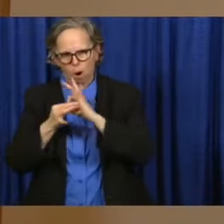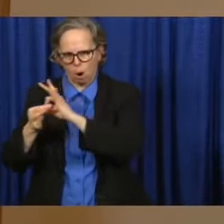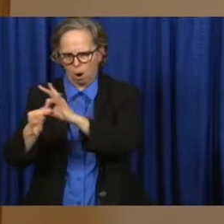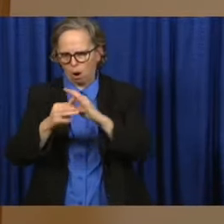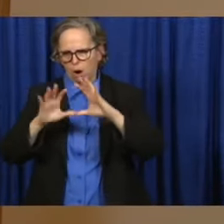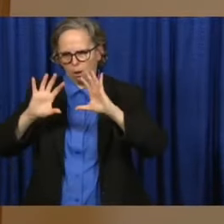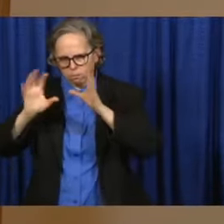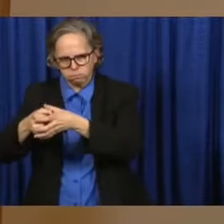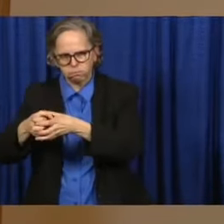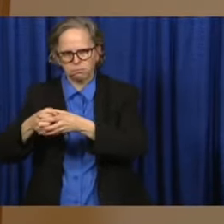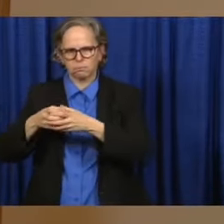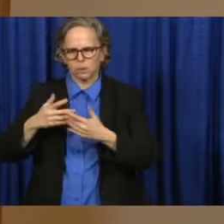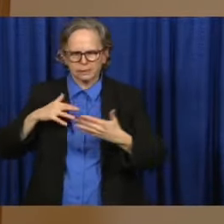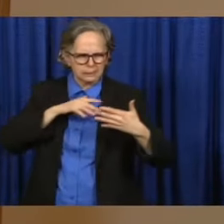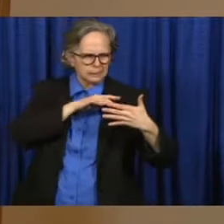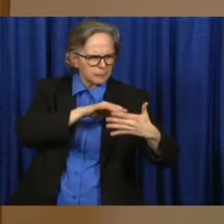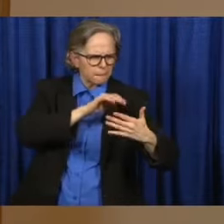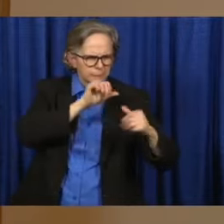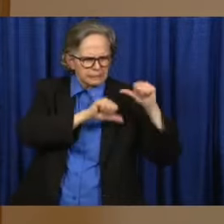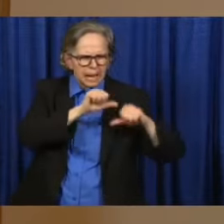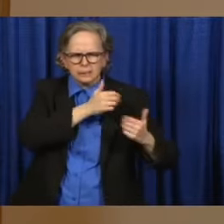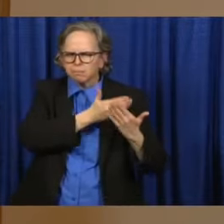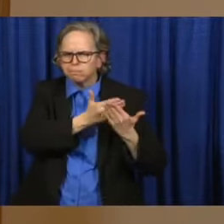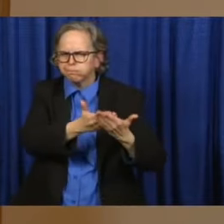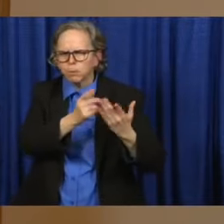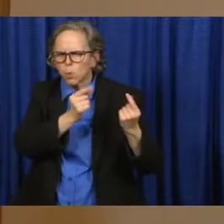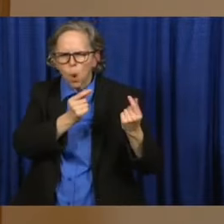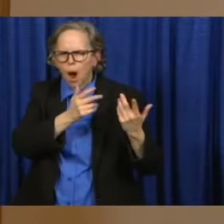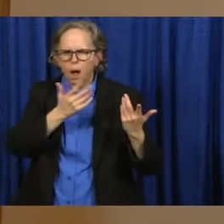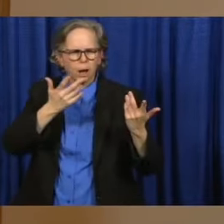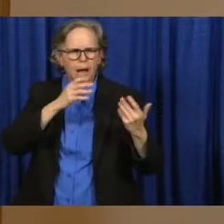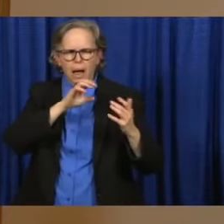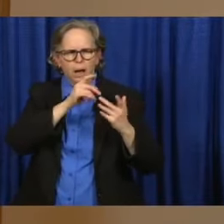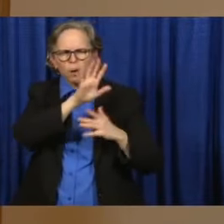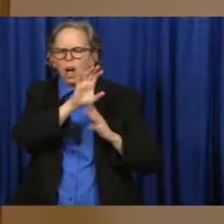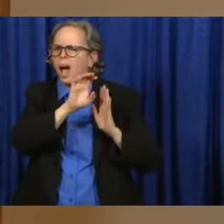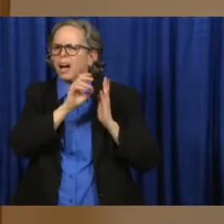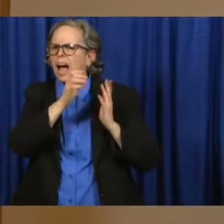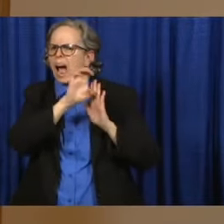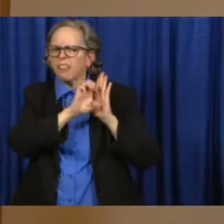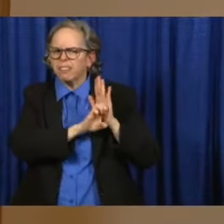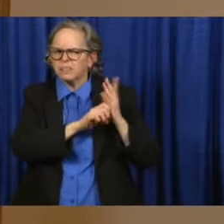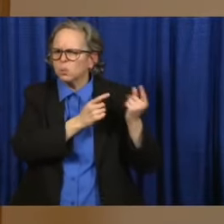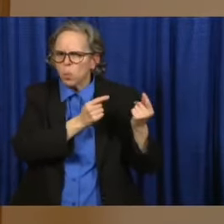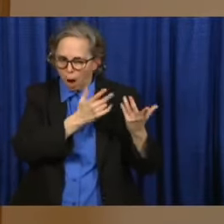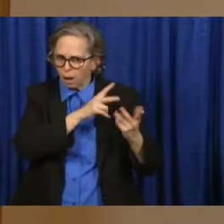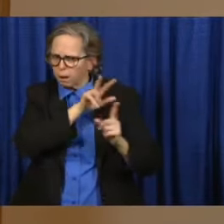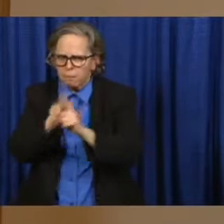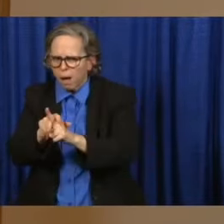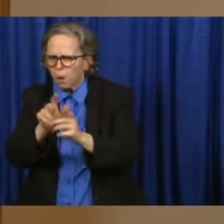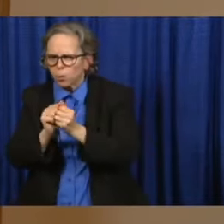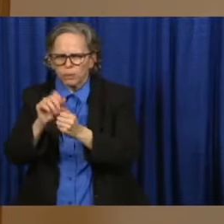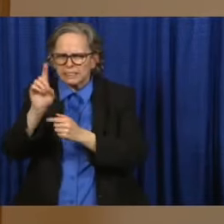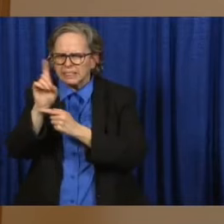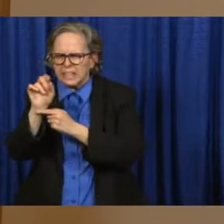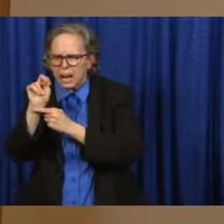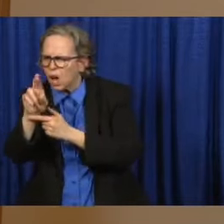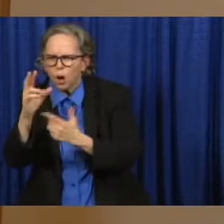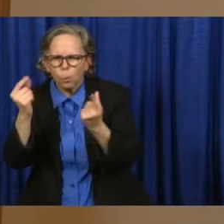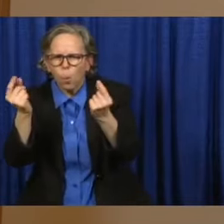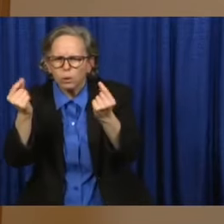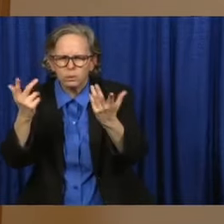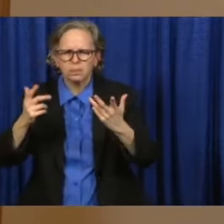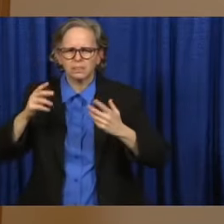best science, who know the ethics, who make sure that groups, the disabled, those who are, no one is marginalized, that